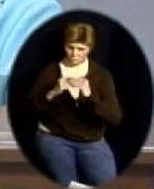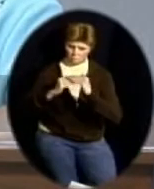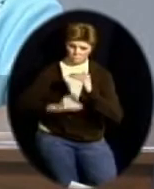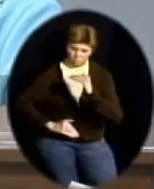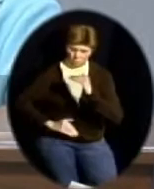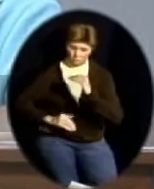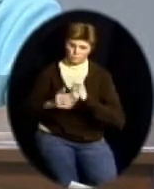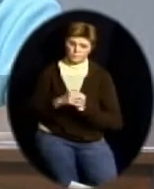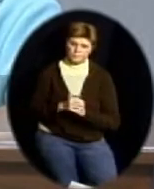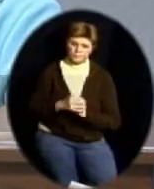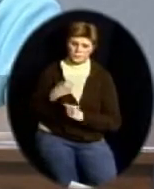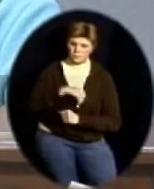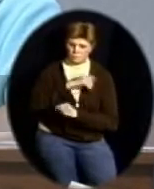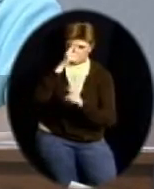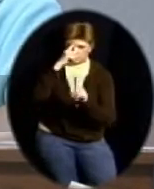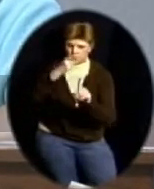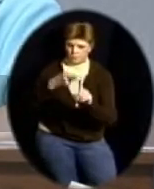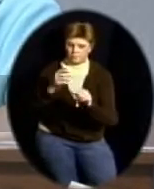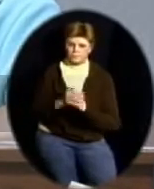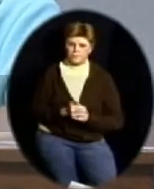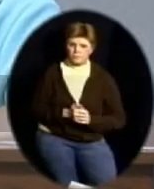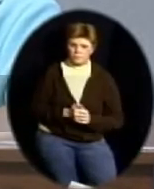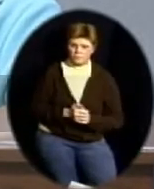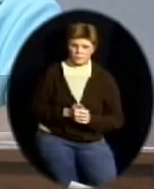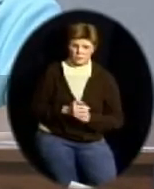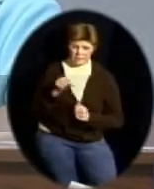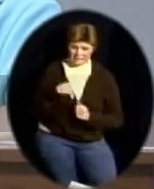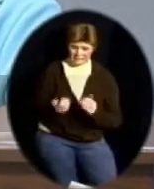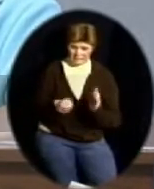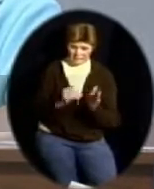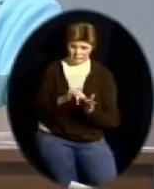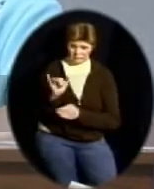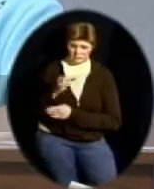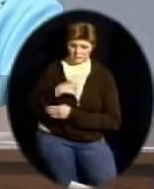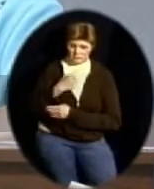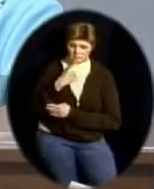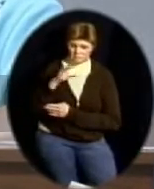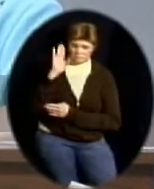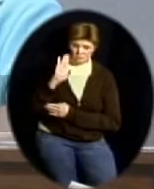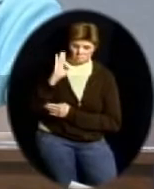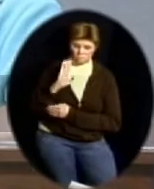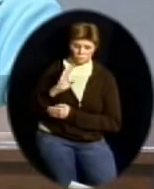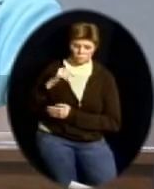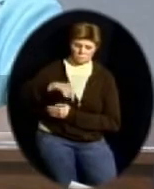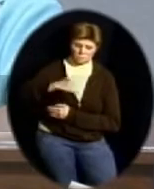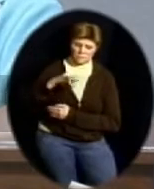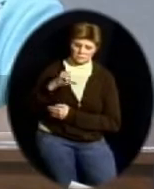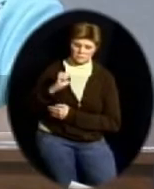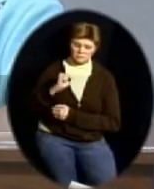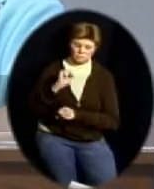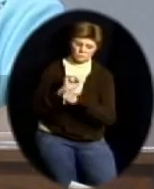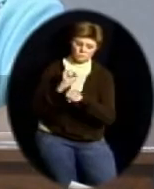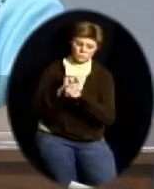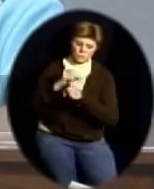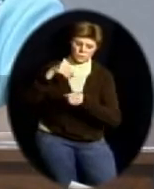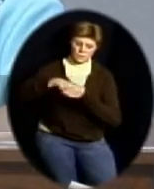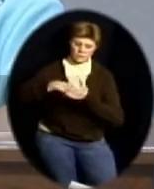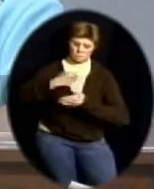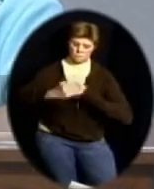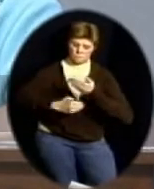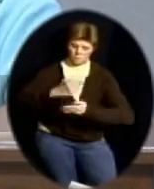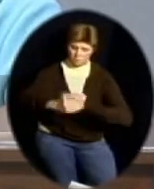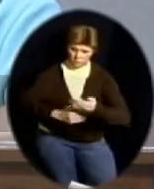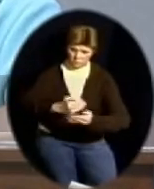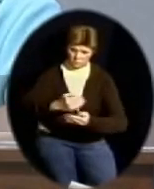definitely a work in progress. It will continue to improve as we identify appropriate measures and more efficient data collection systems.